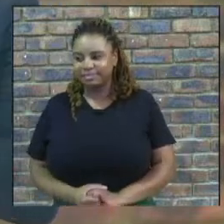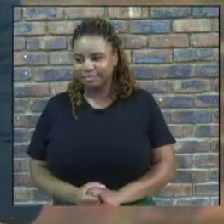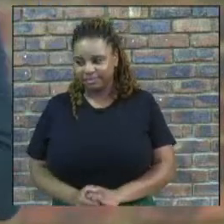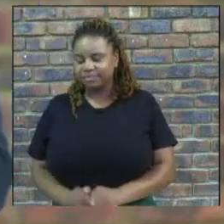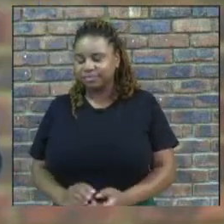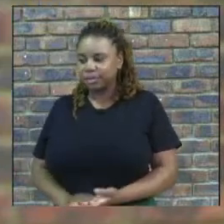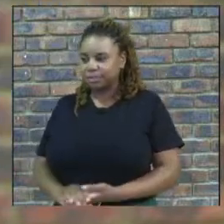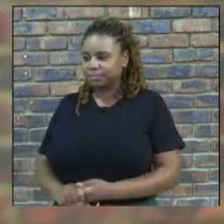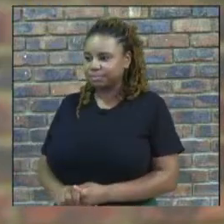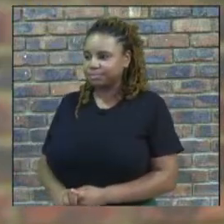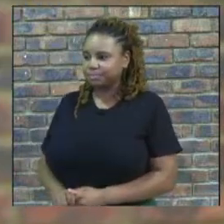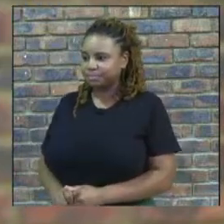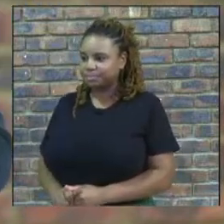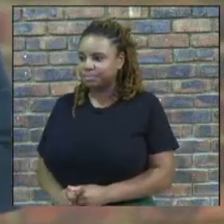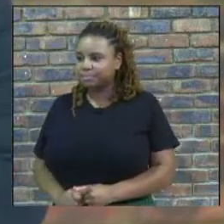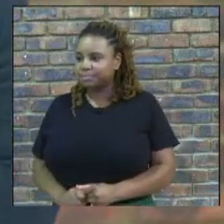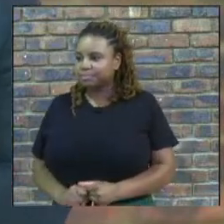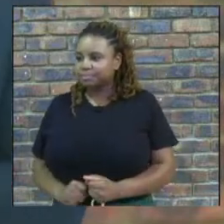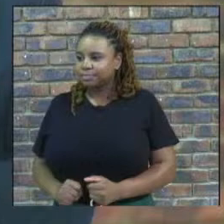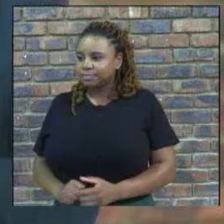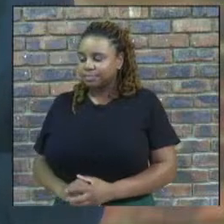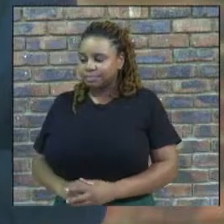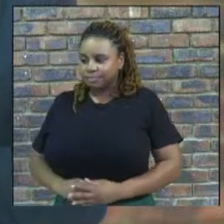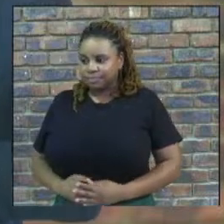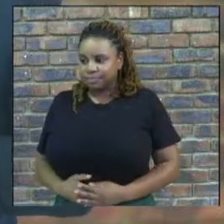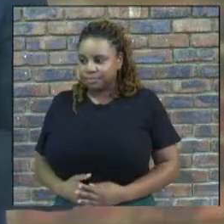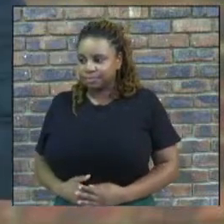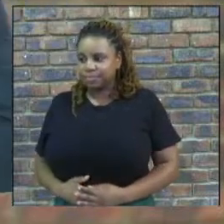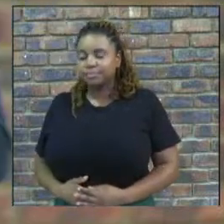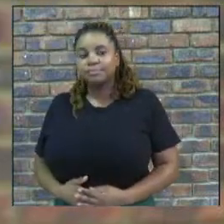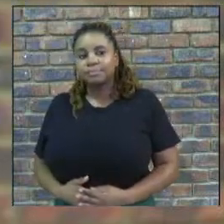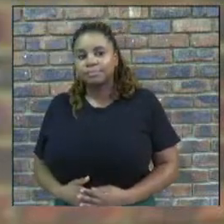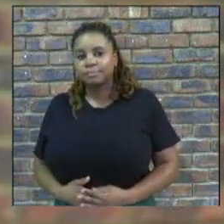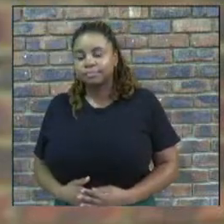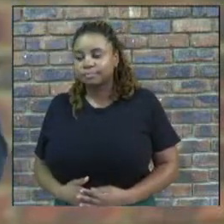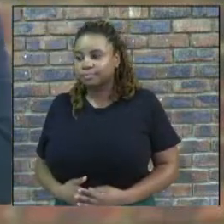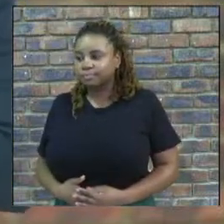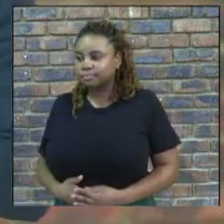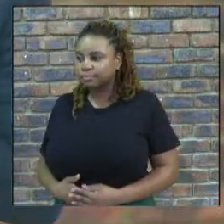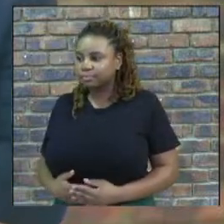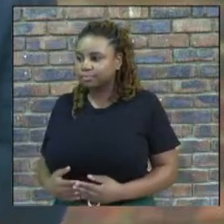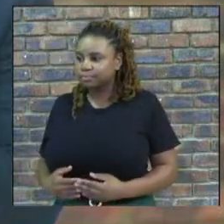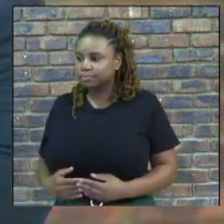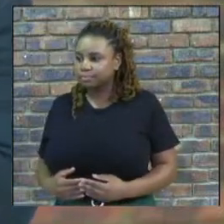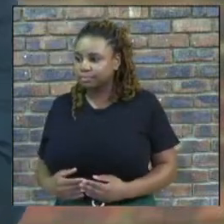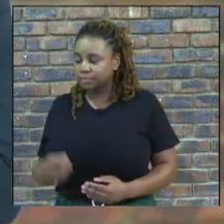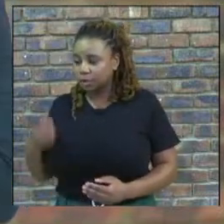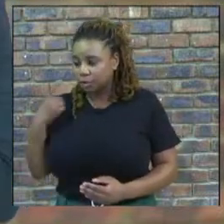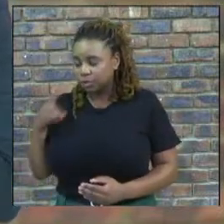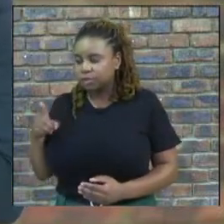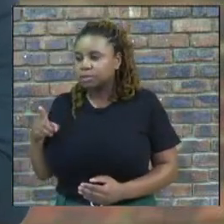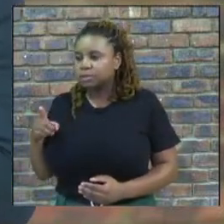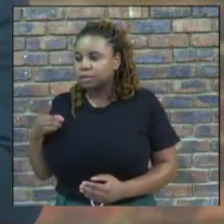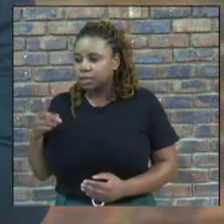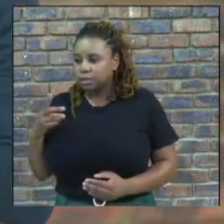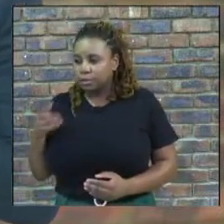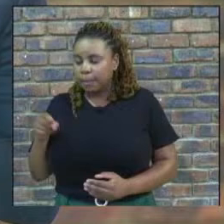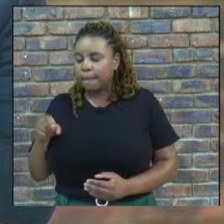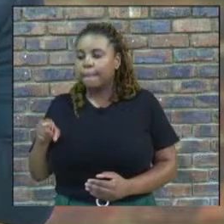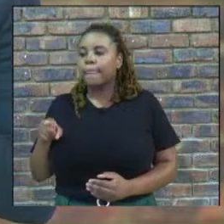those that give us advantage as well. So, however, so if you look at also just 2 comments also aside is